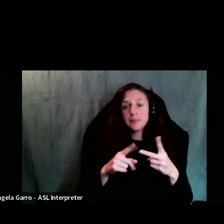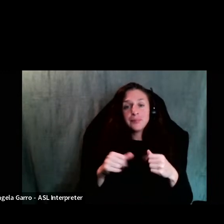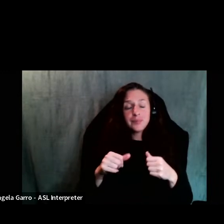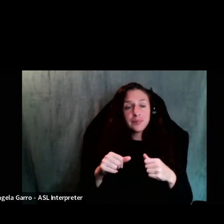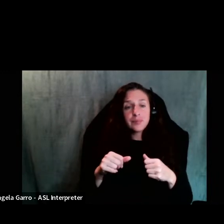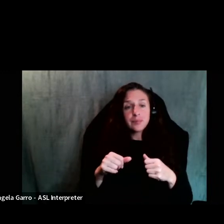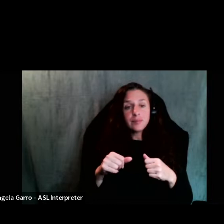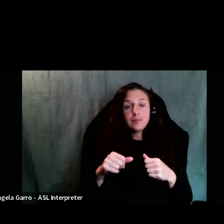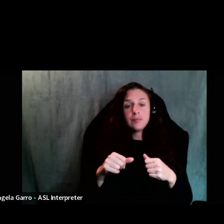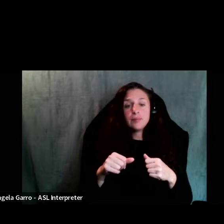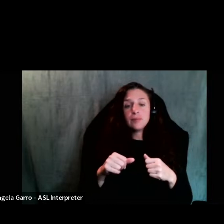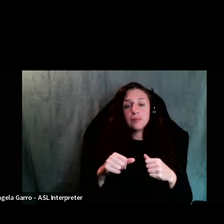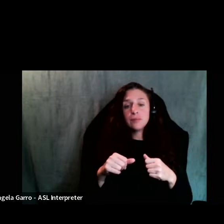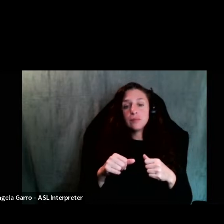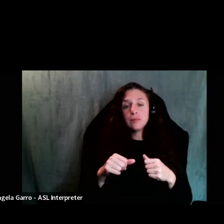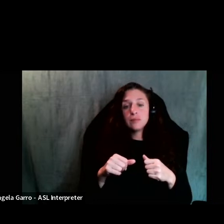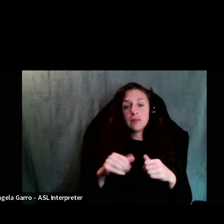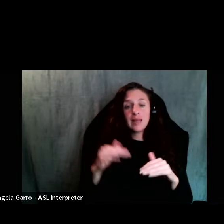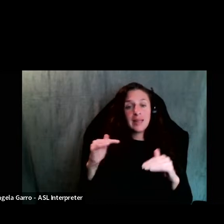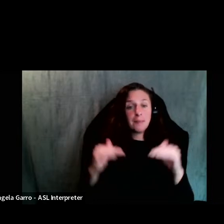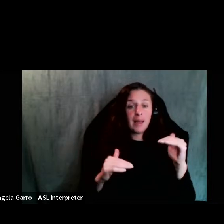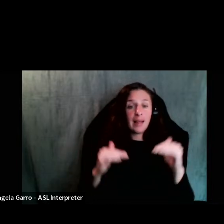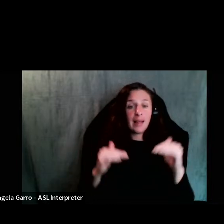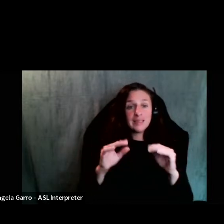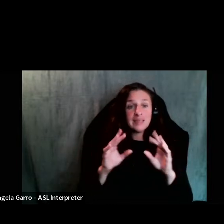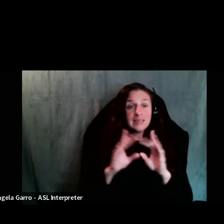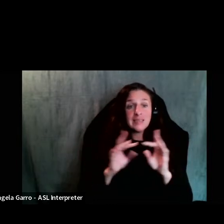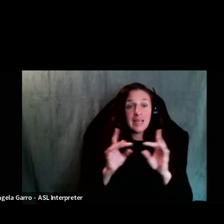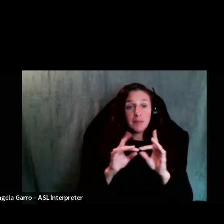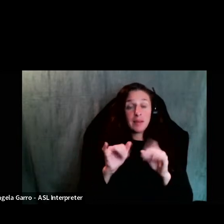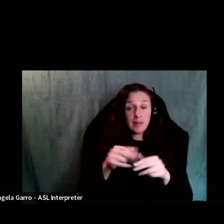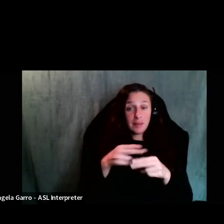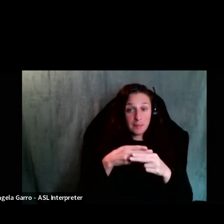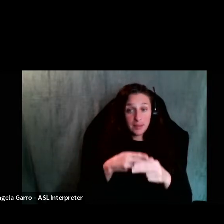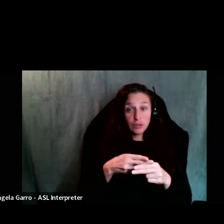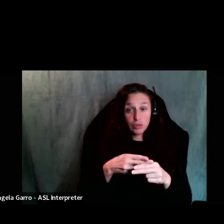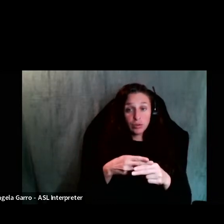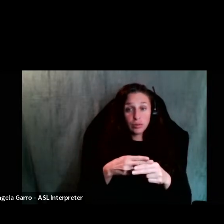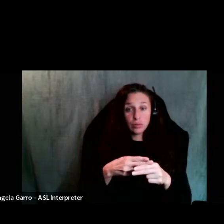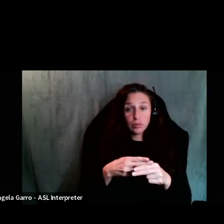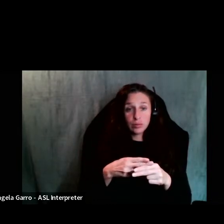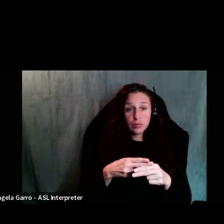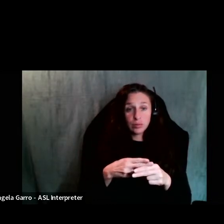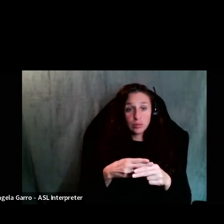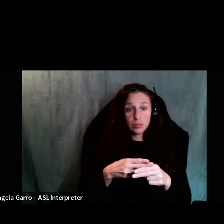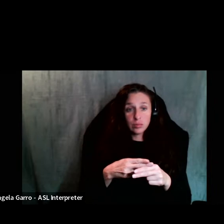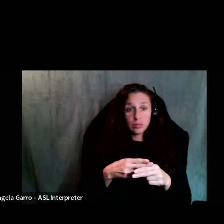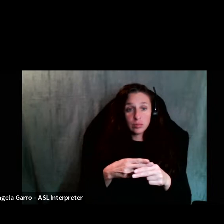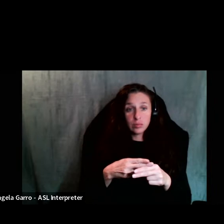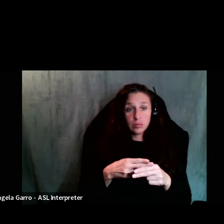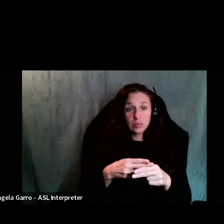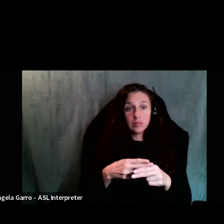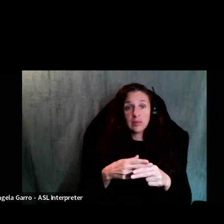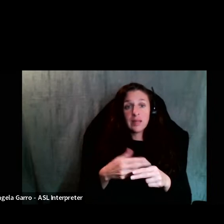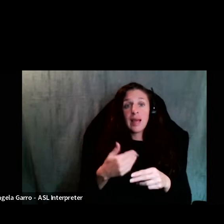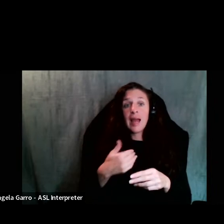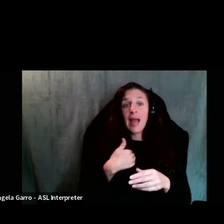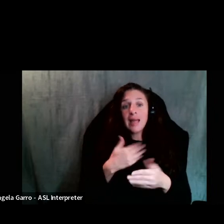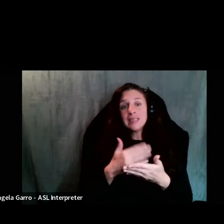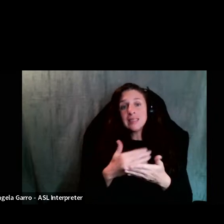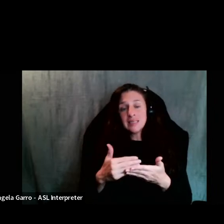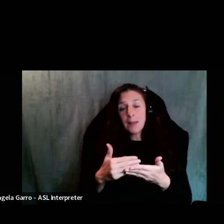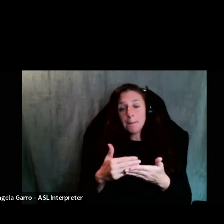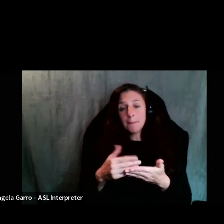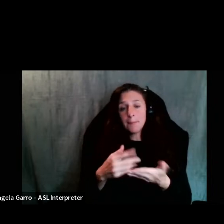the balanced statement that was mentioned, it had some arguments of being